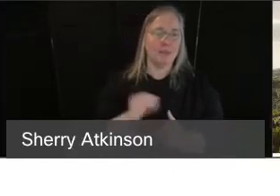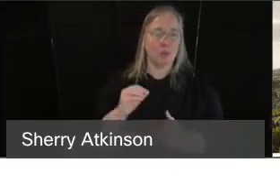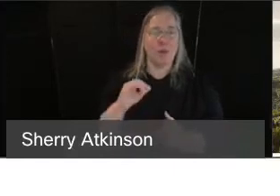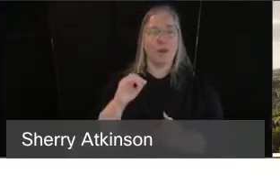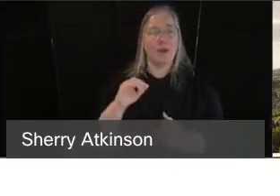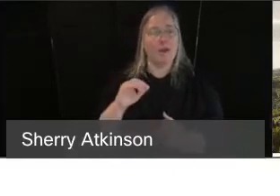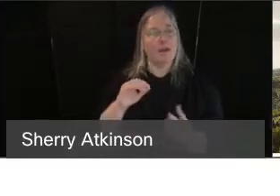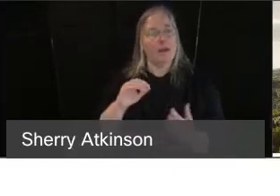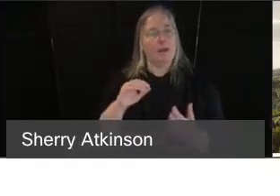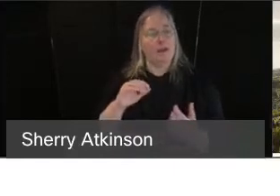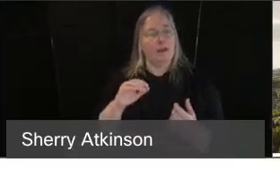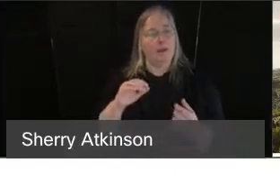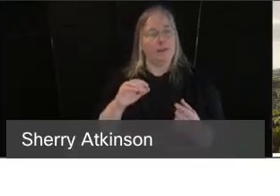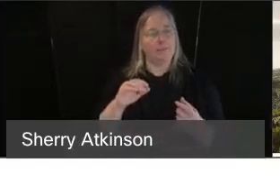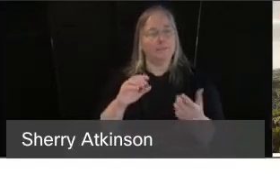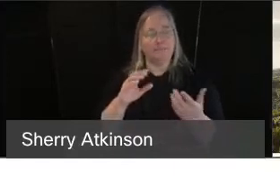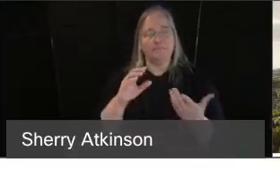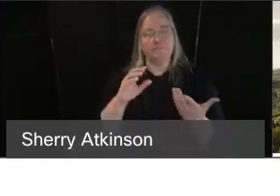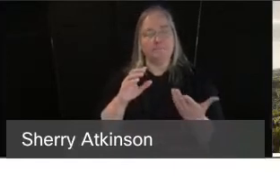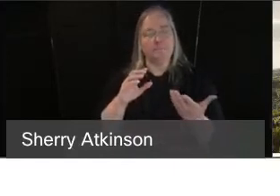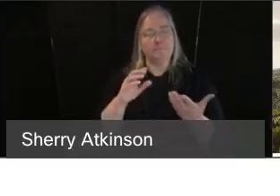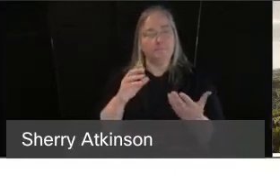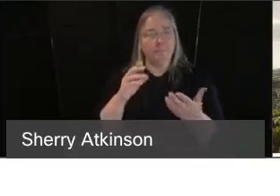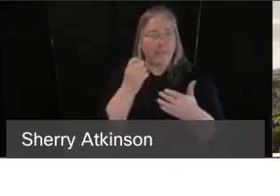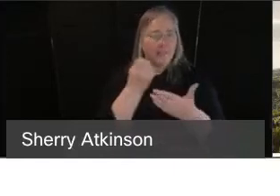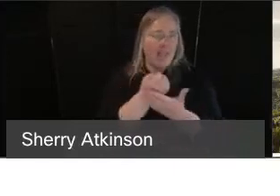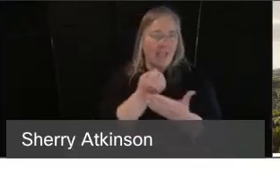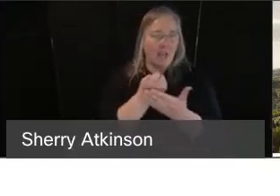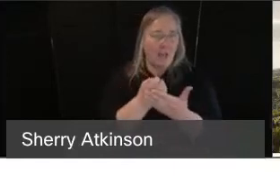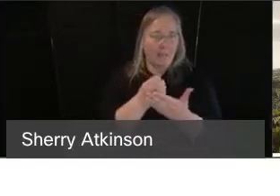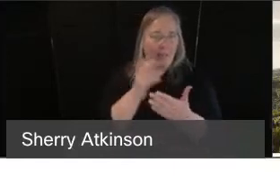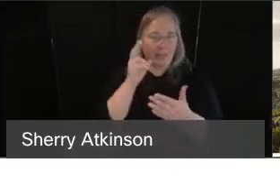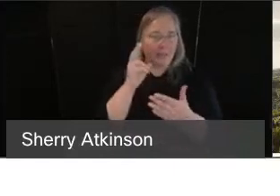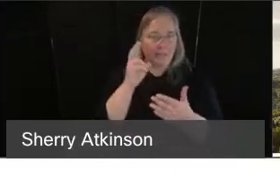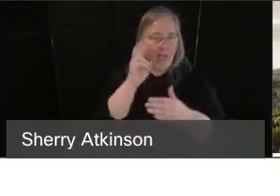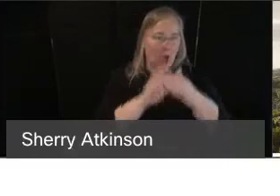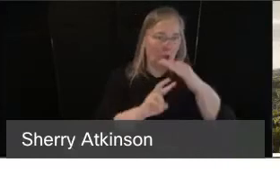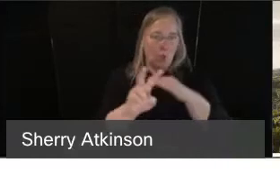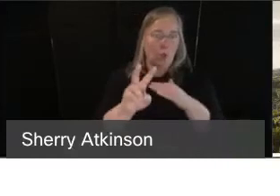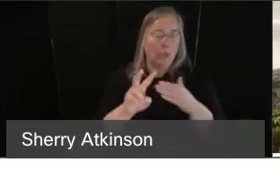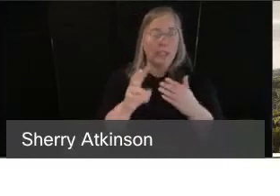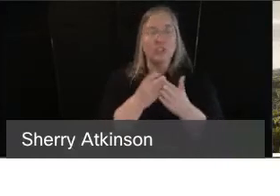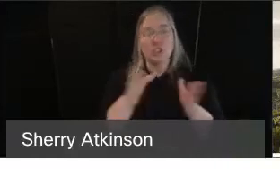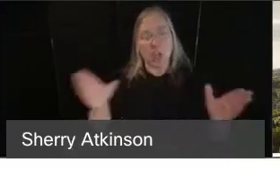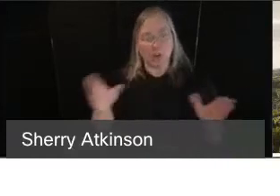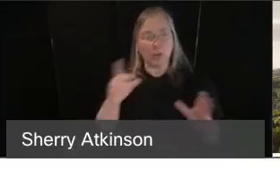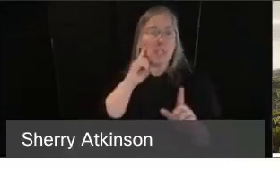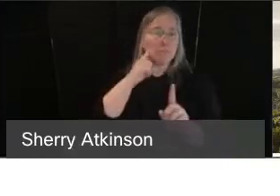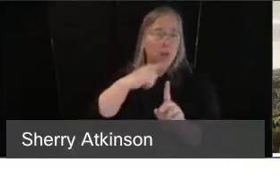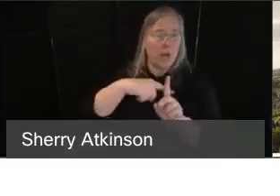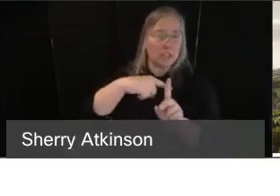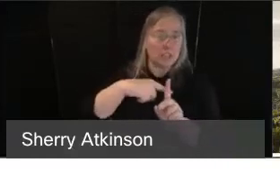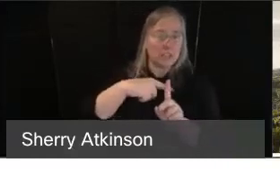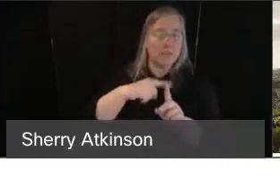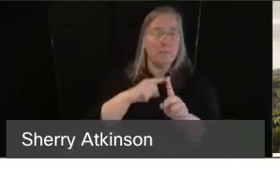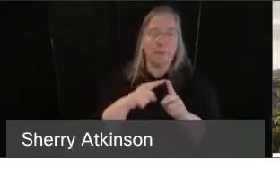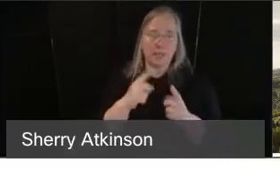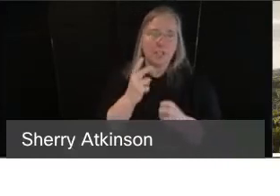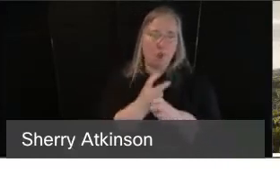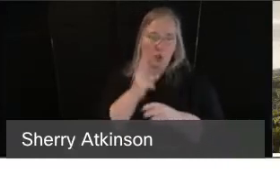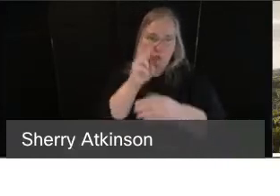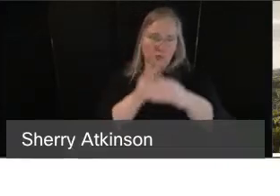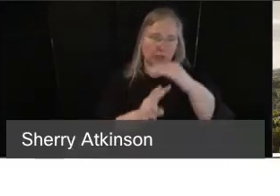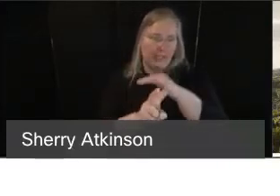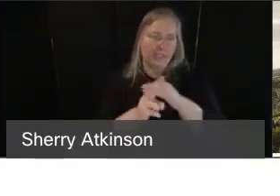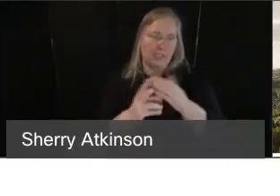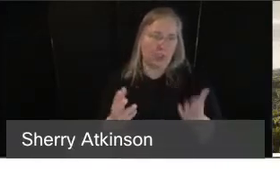the economic outlook is generally speaking positive. However, it's hard to make predictions here.